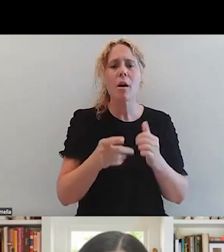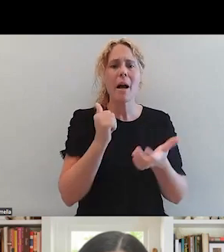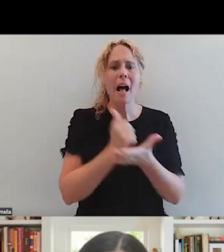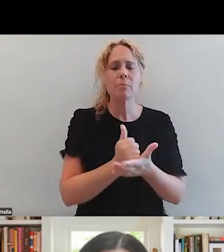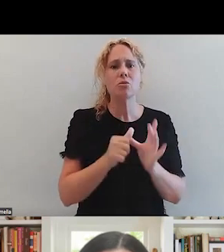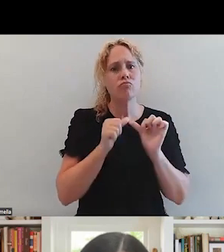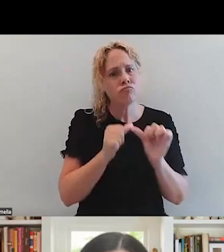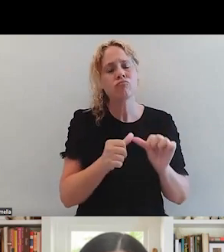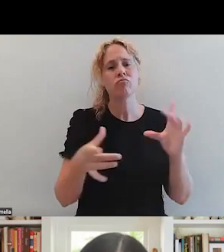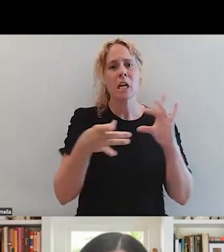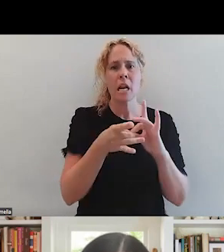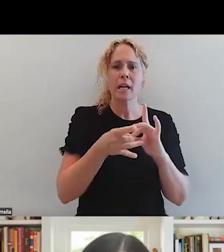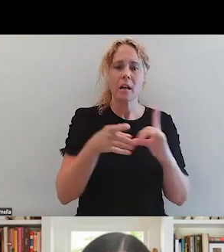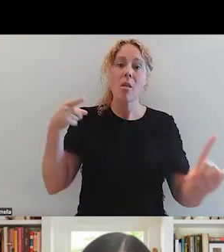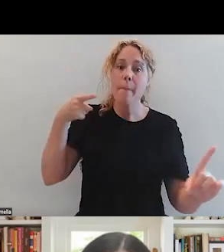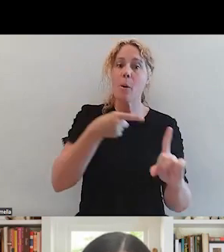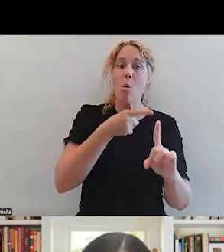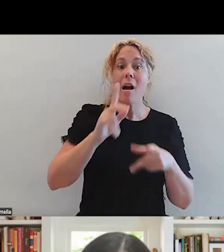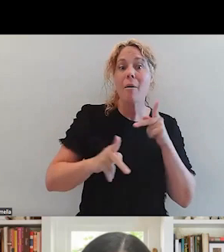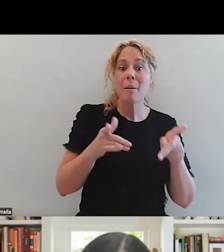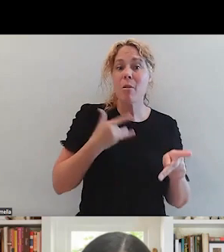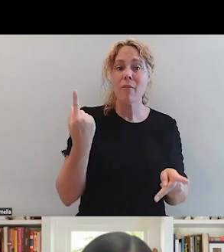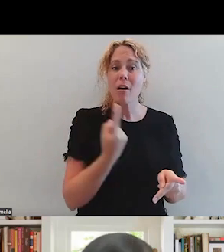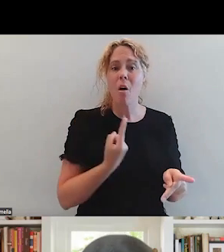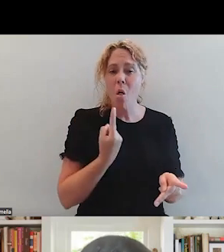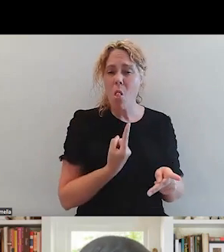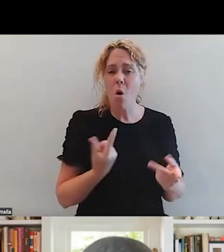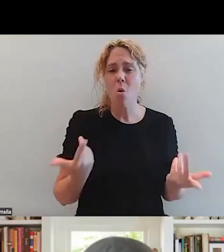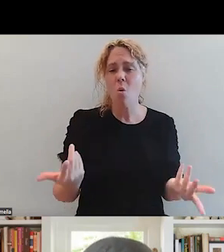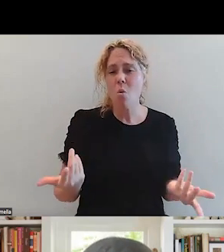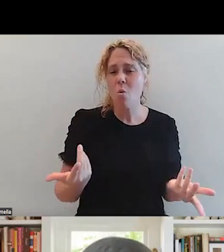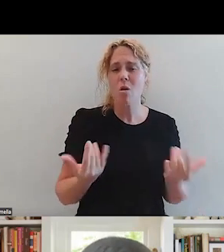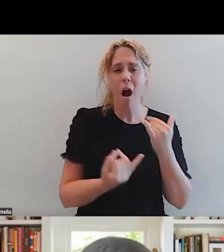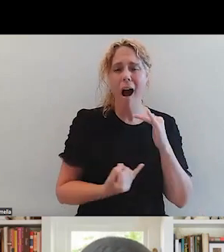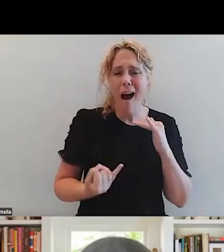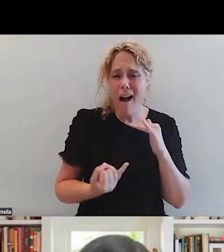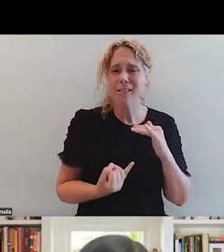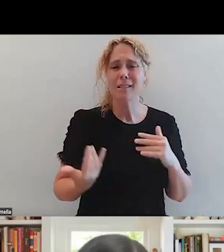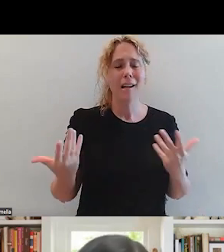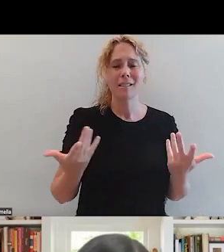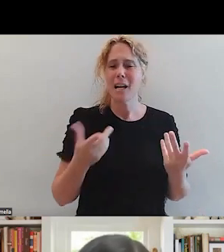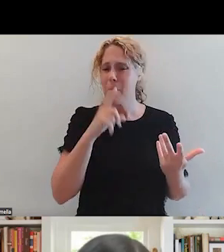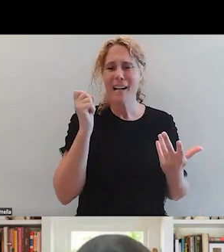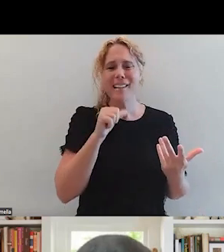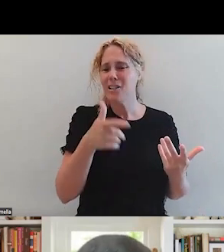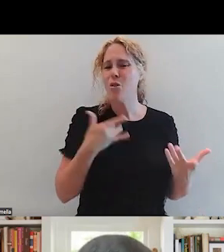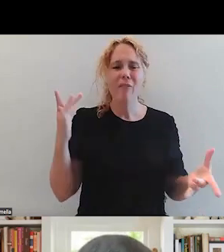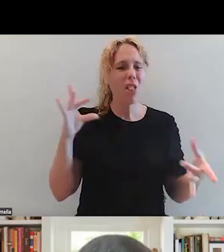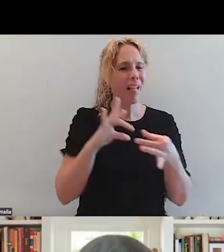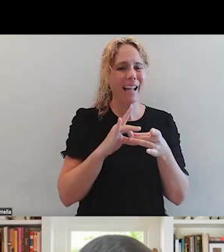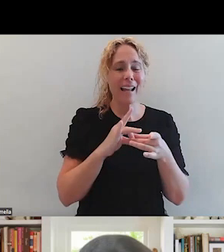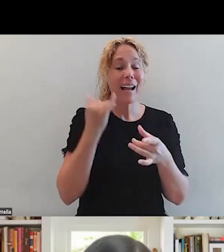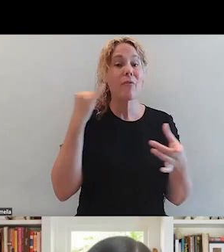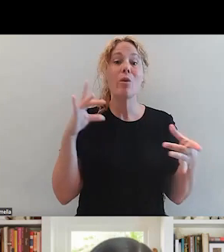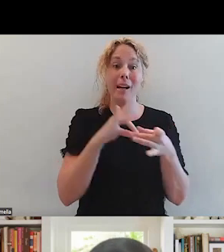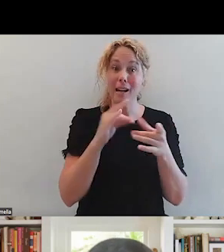connected. The whole point of people feeling alone and isolating themselves is they don't feel connected. If we connect